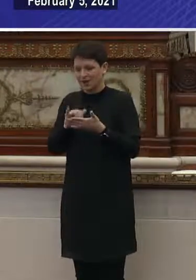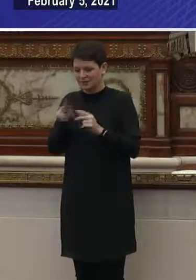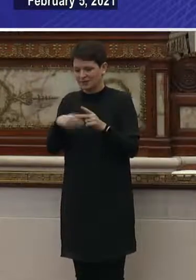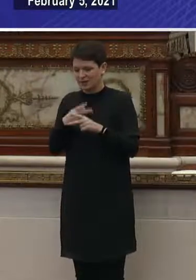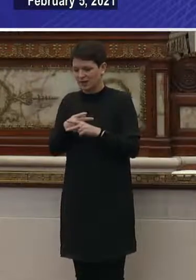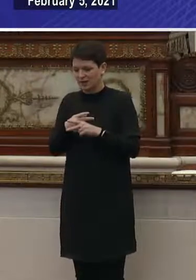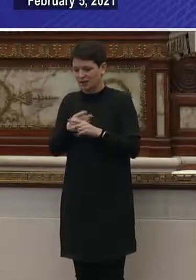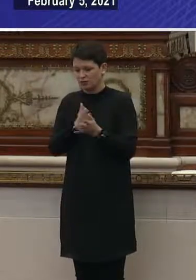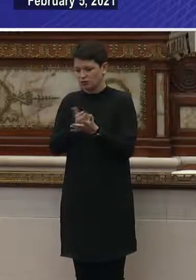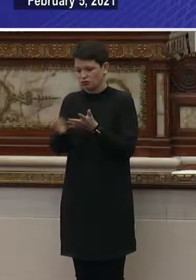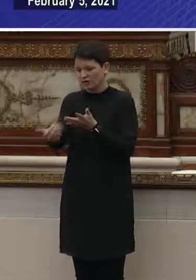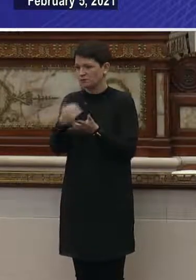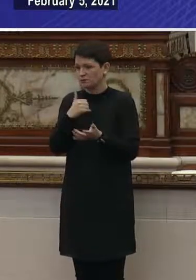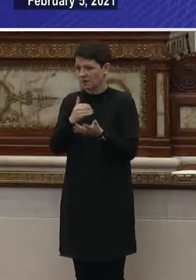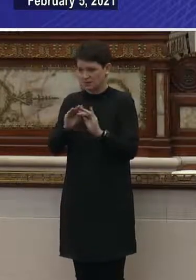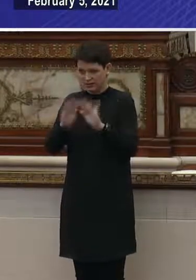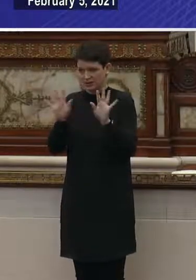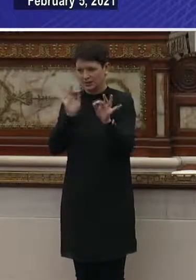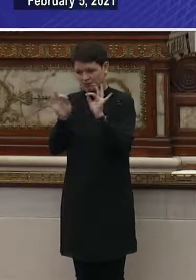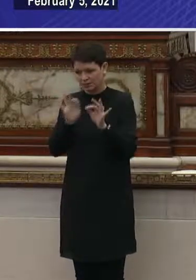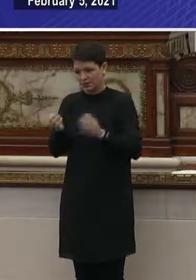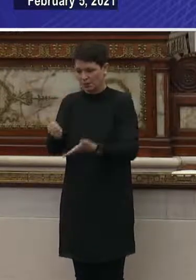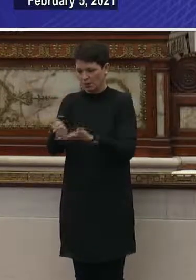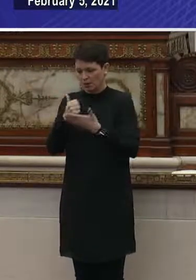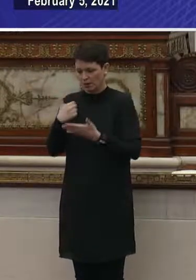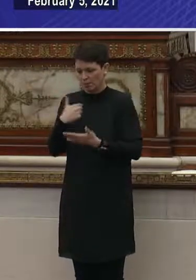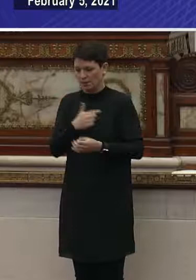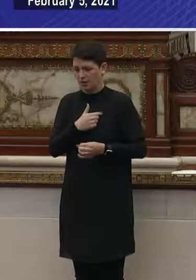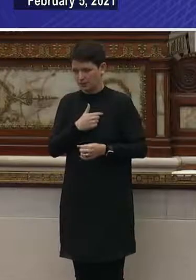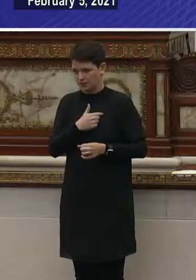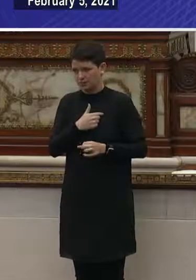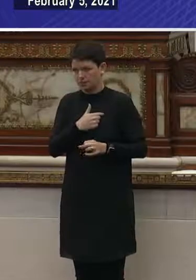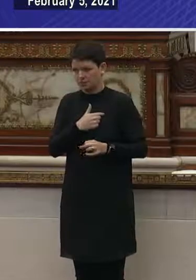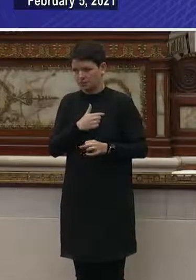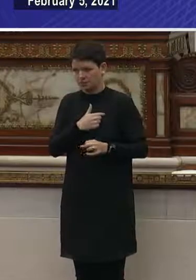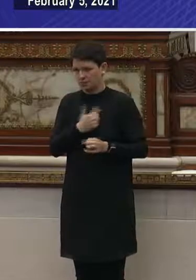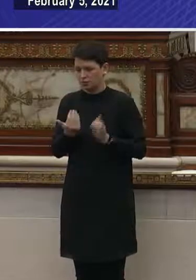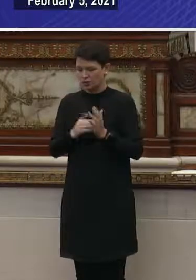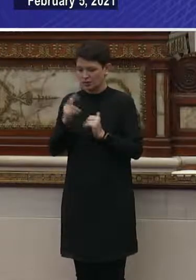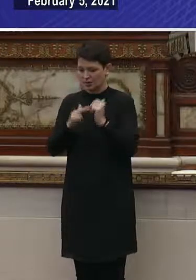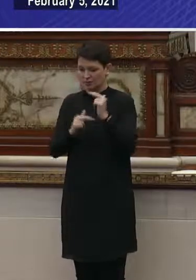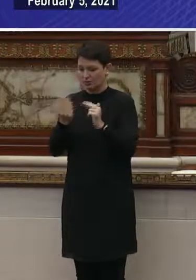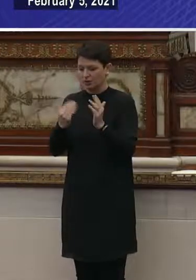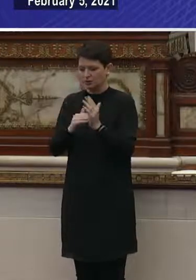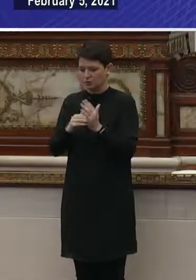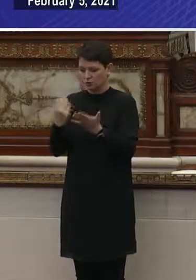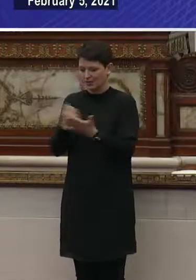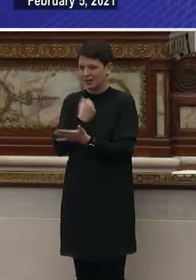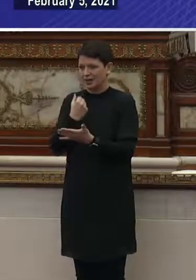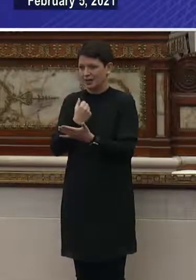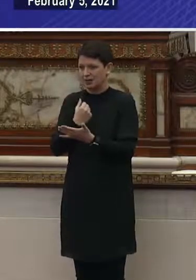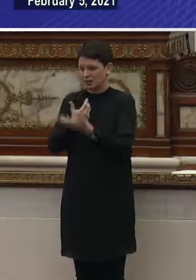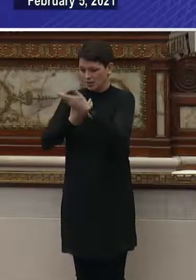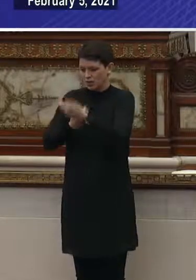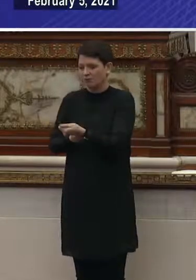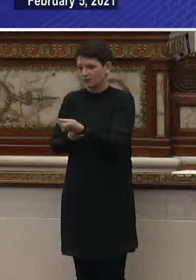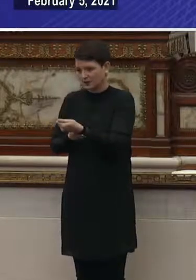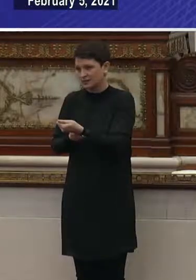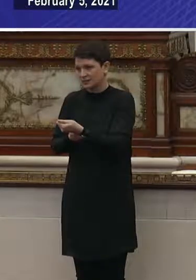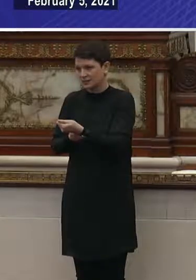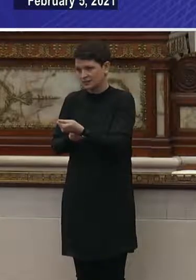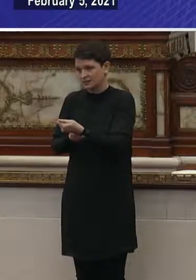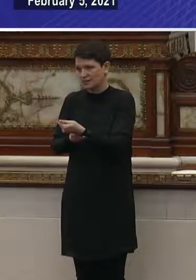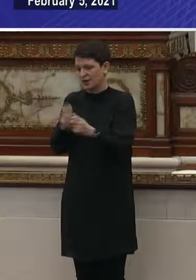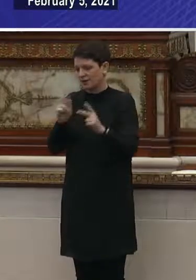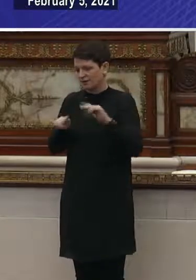of transparency that will help us to rebuild and regain the confidence of the